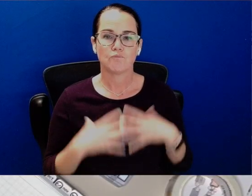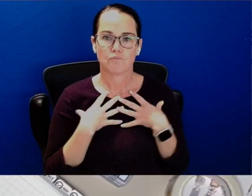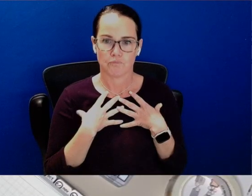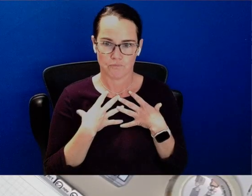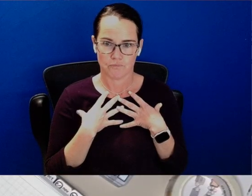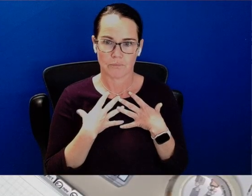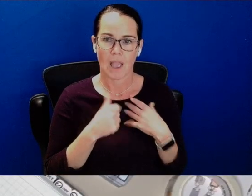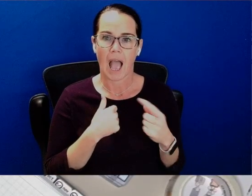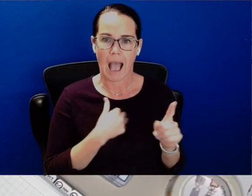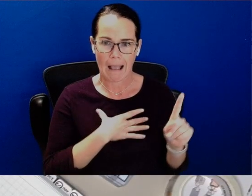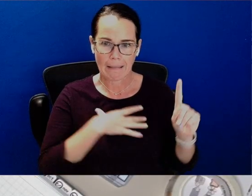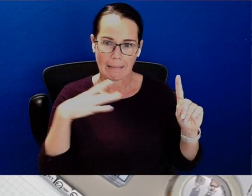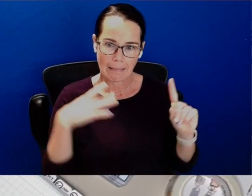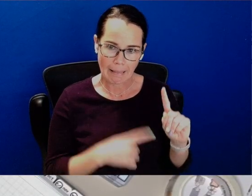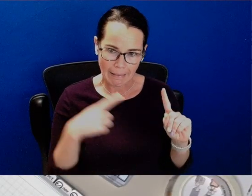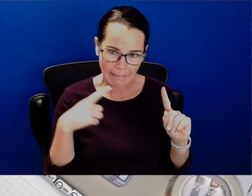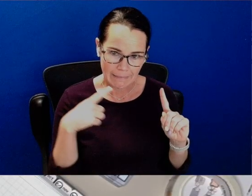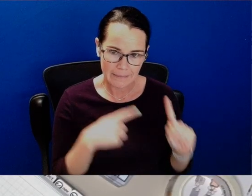I dig him.